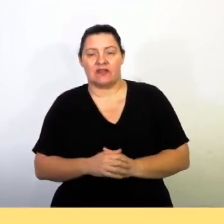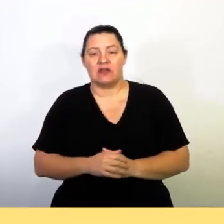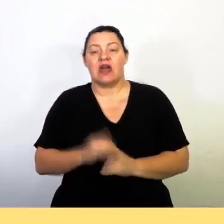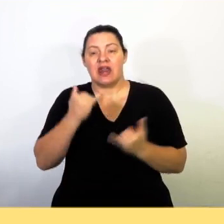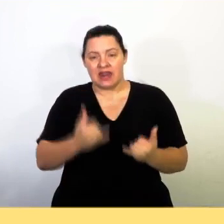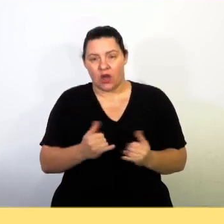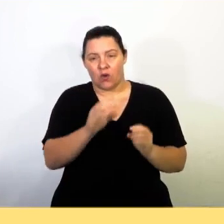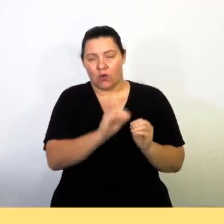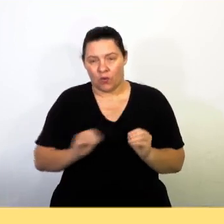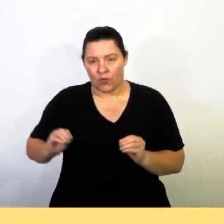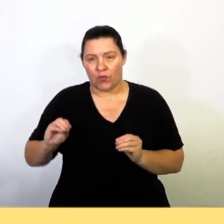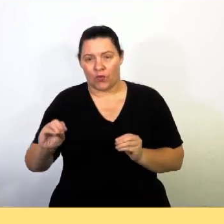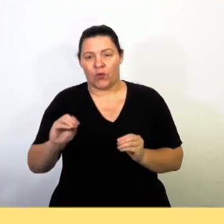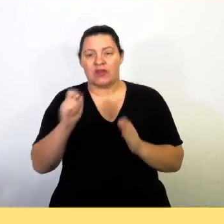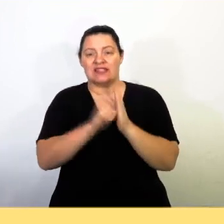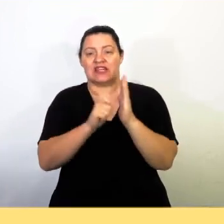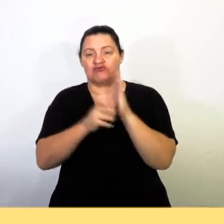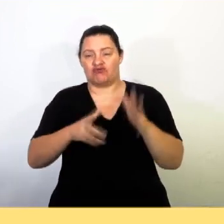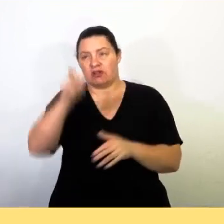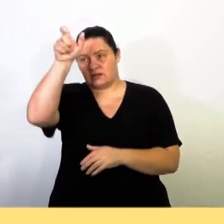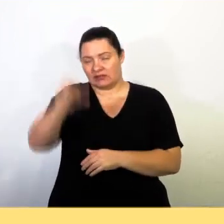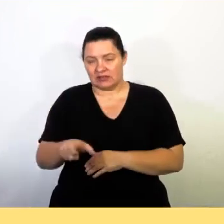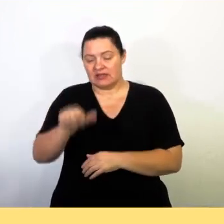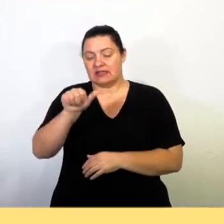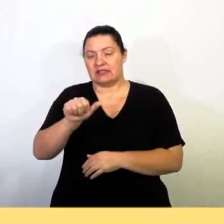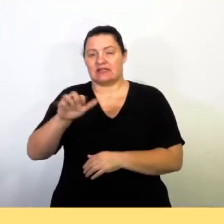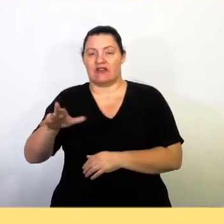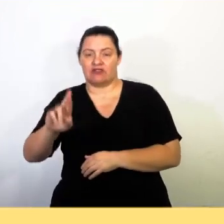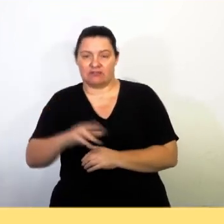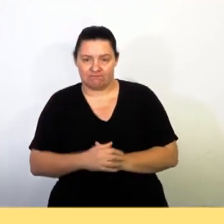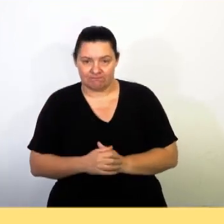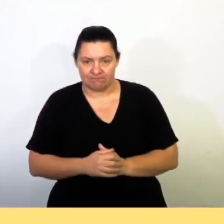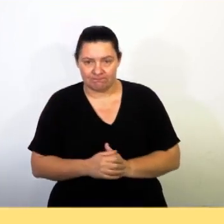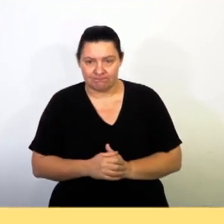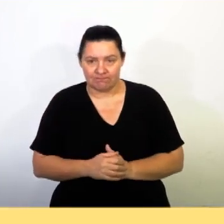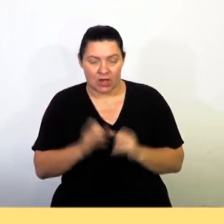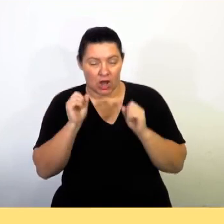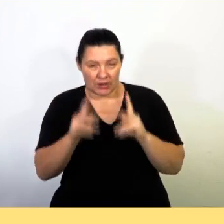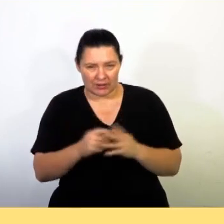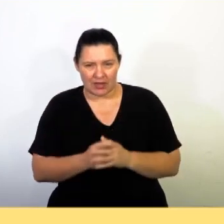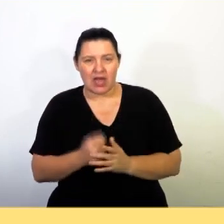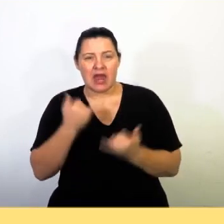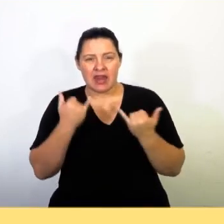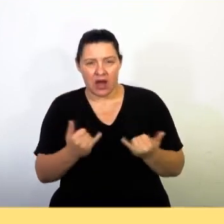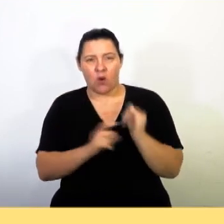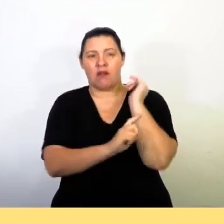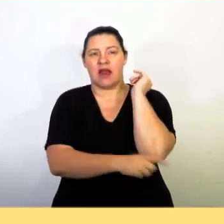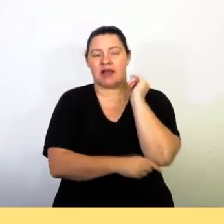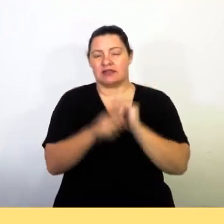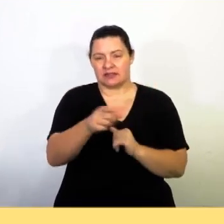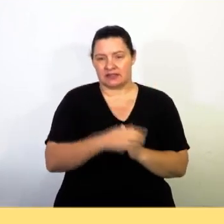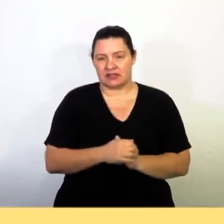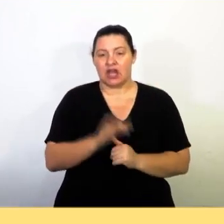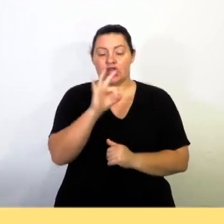that 65 will now come under your stationery, 65. All right, let's quickly now go